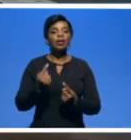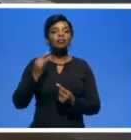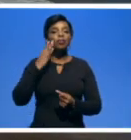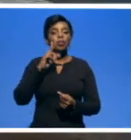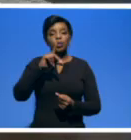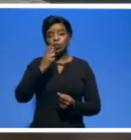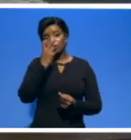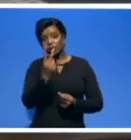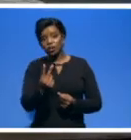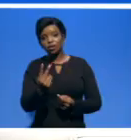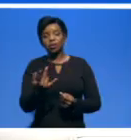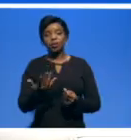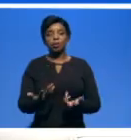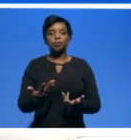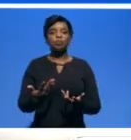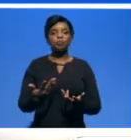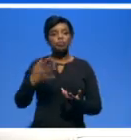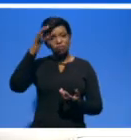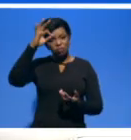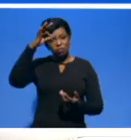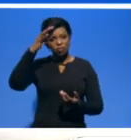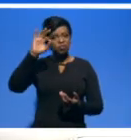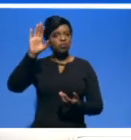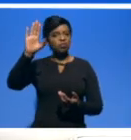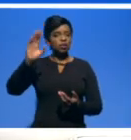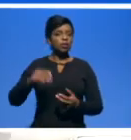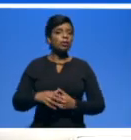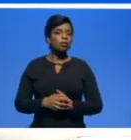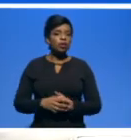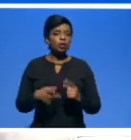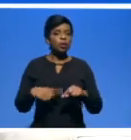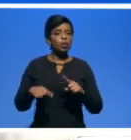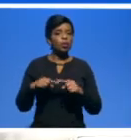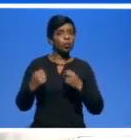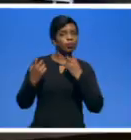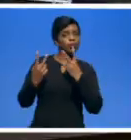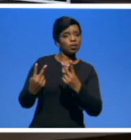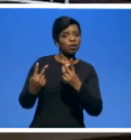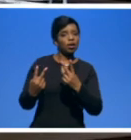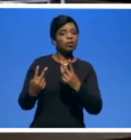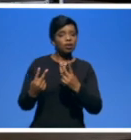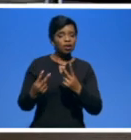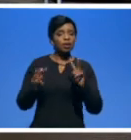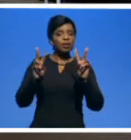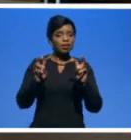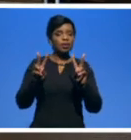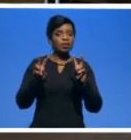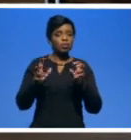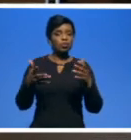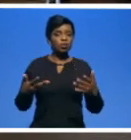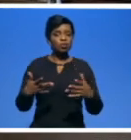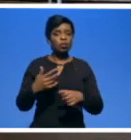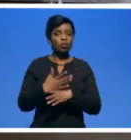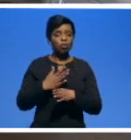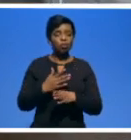boetapeleng ba mebuso lefatshe ka kakaretso ebe le boetapeleng ditabeng tsa meruo, o fumana hore ha